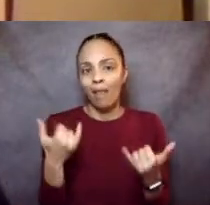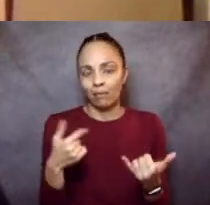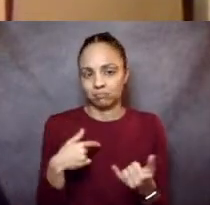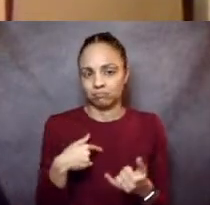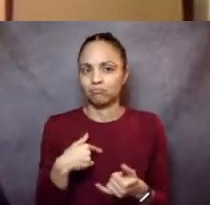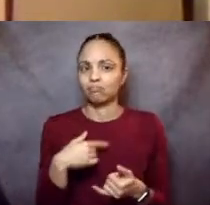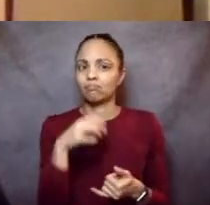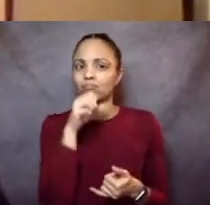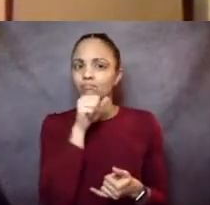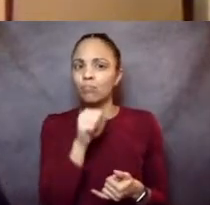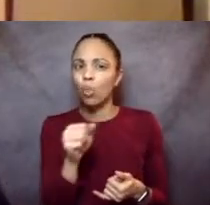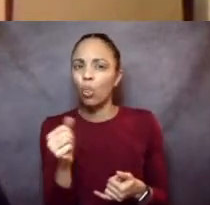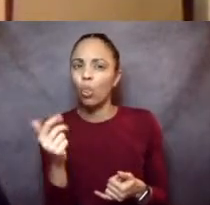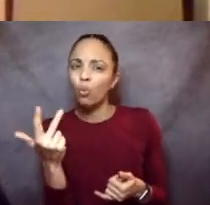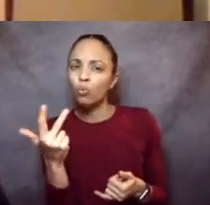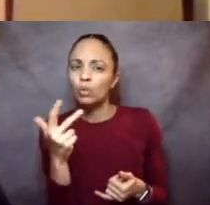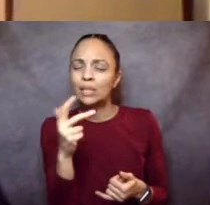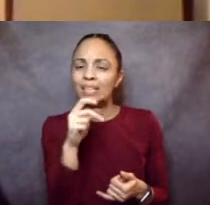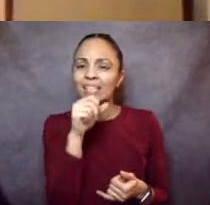three, four years old,